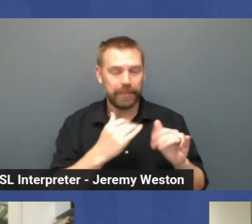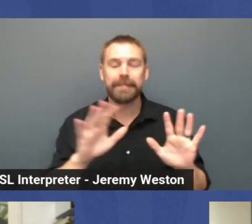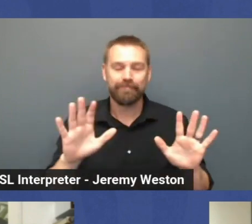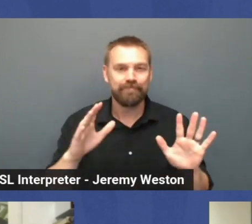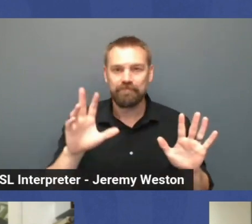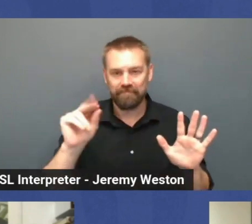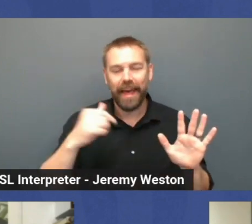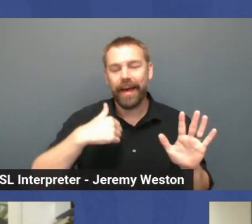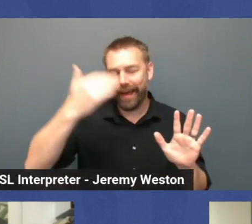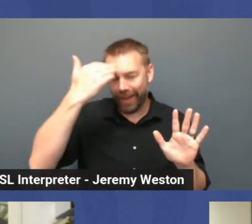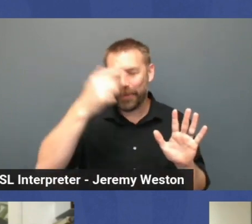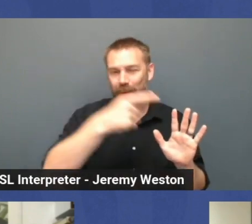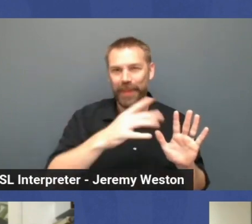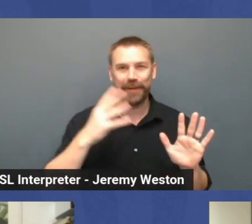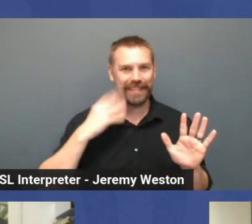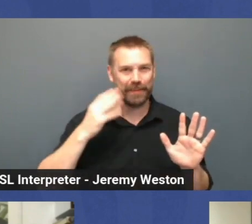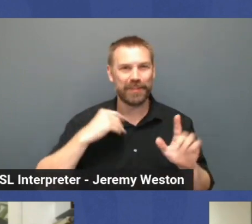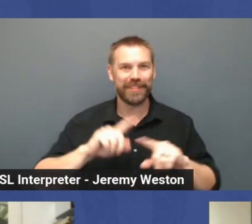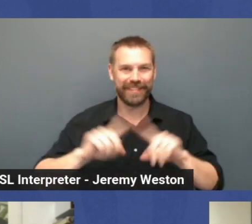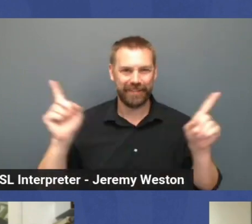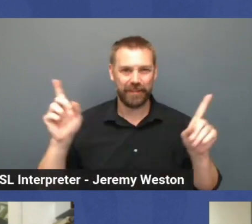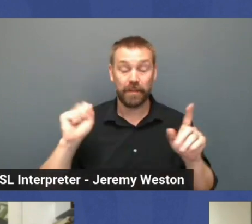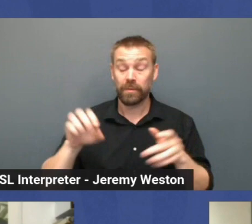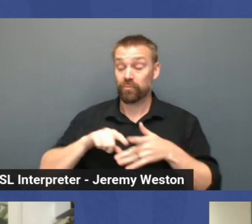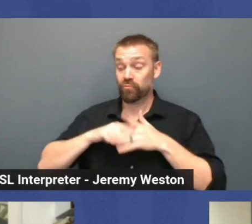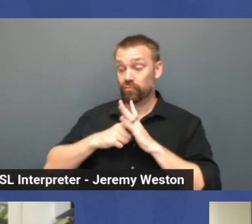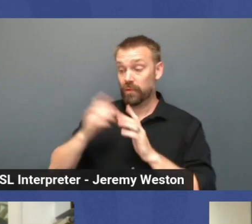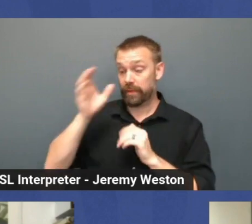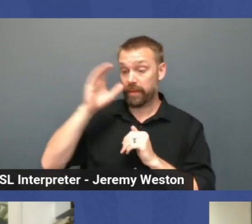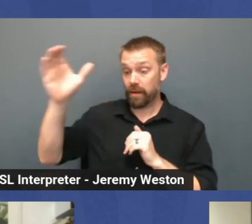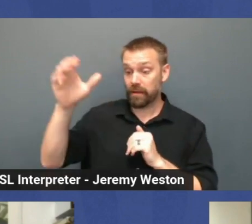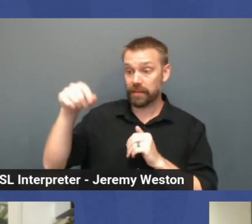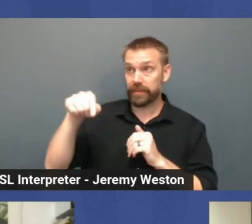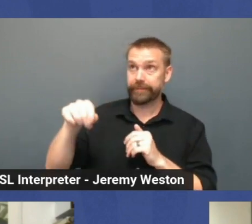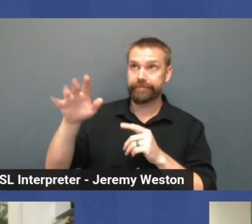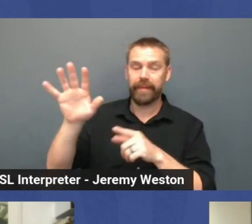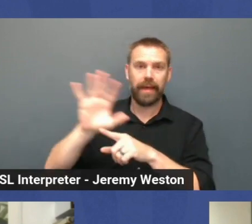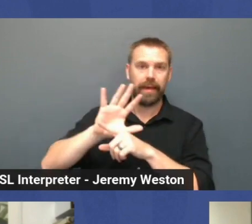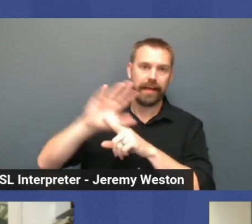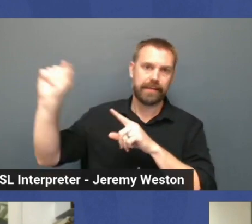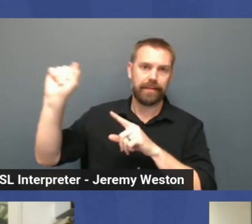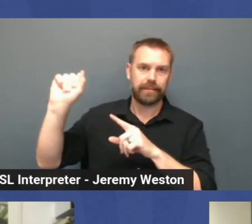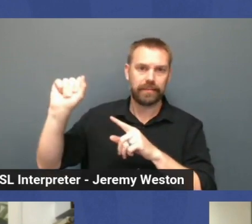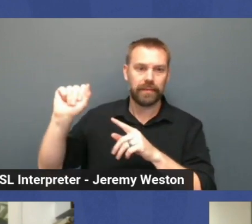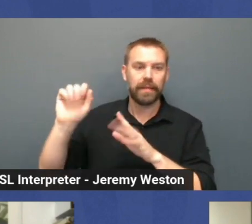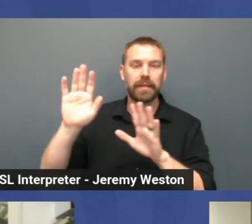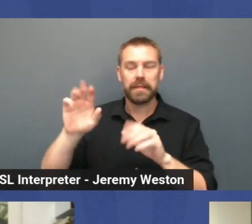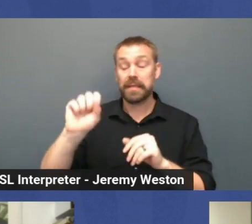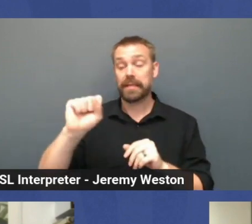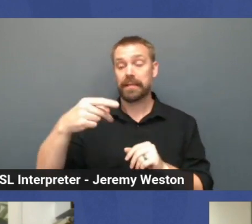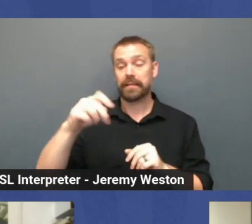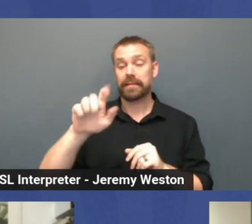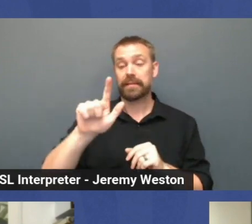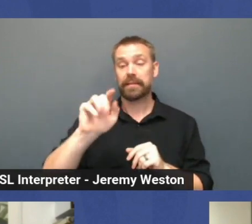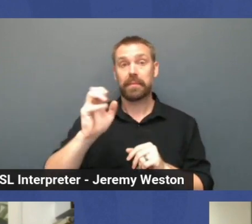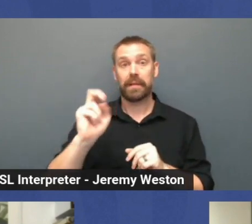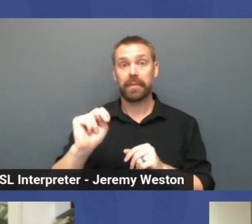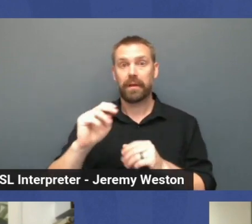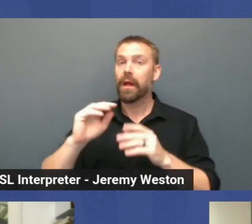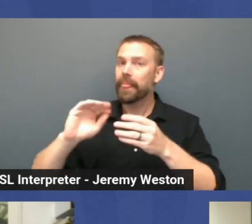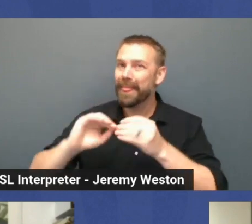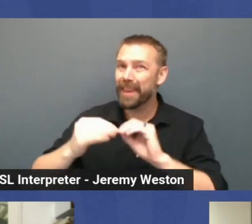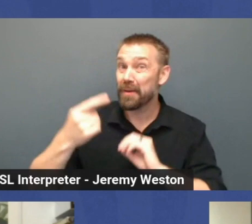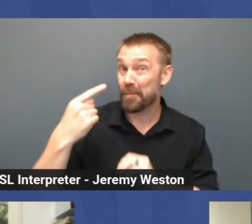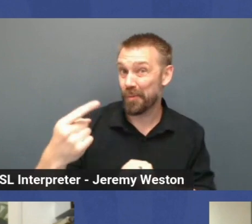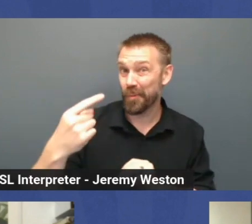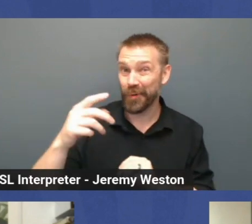So to start out that kind of idea of excellence, when we talk about Spelman College, the #1 HBCU for